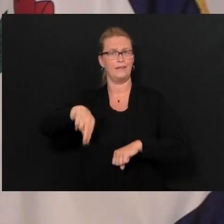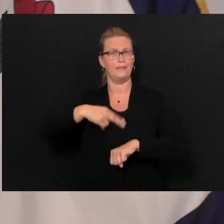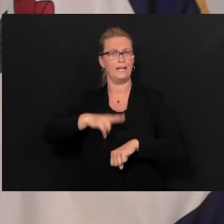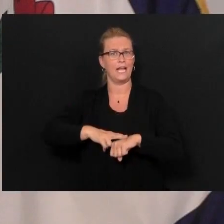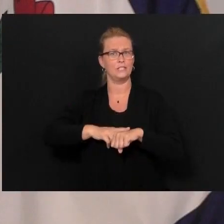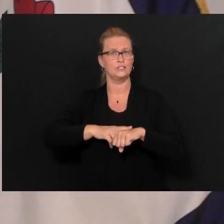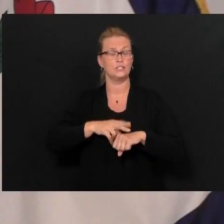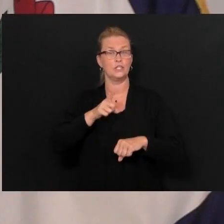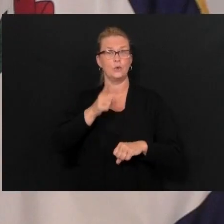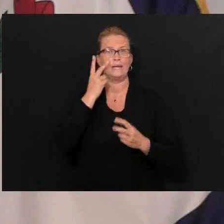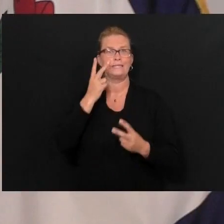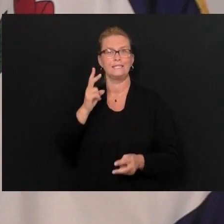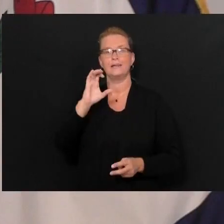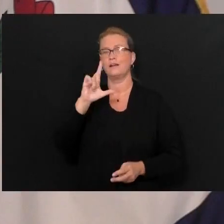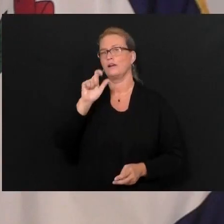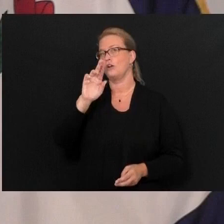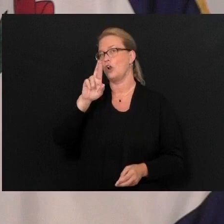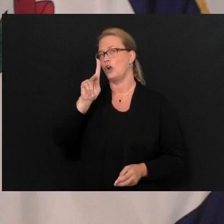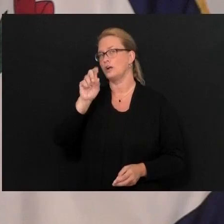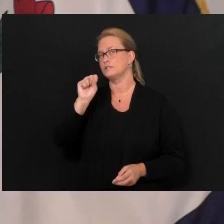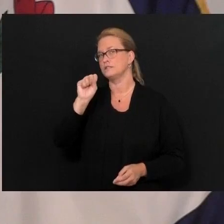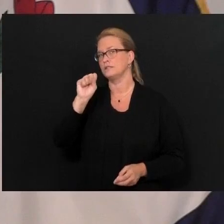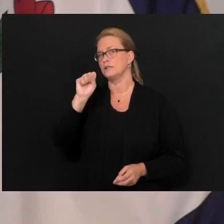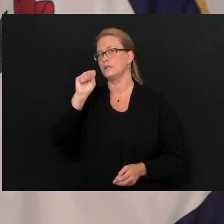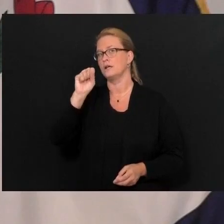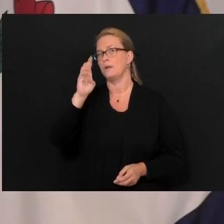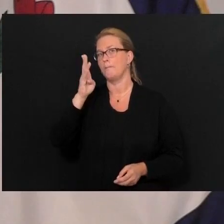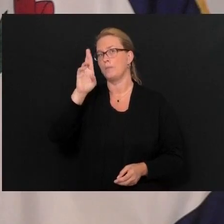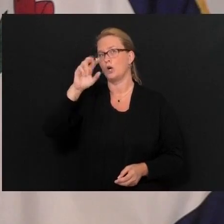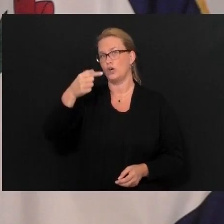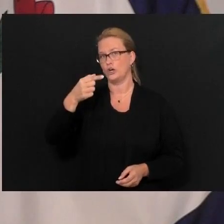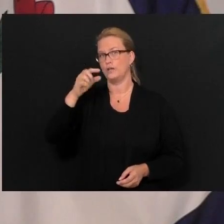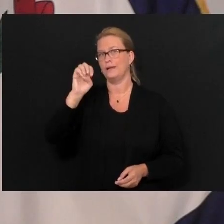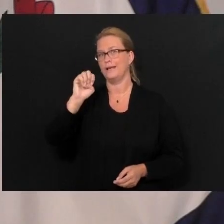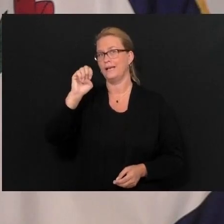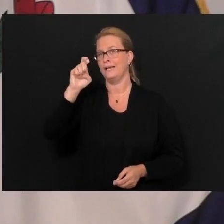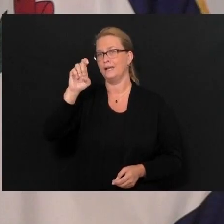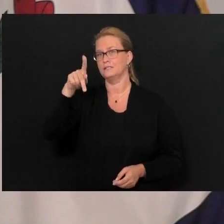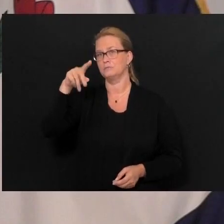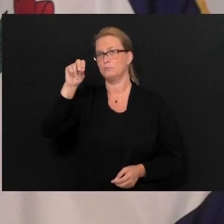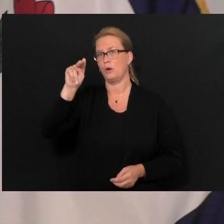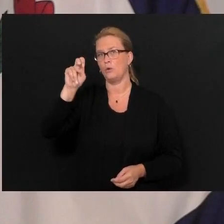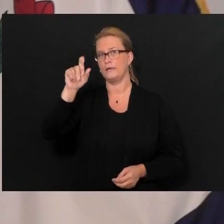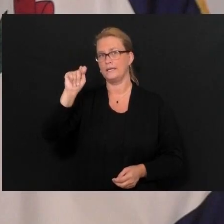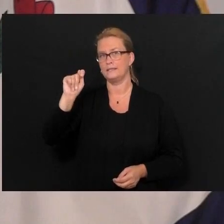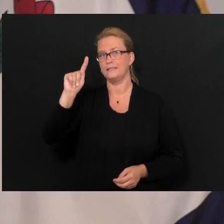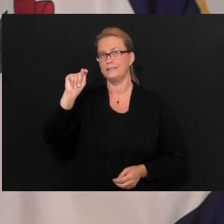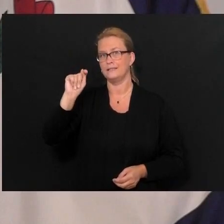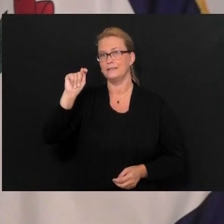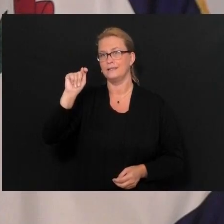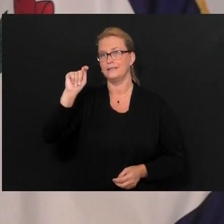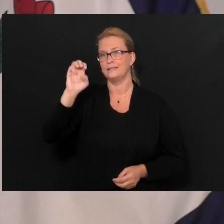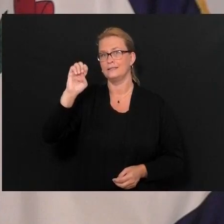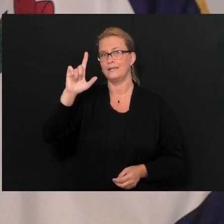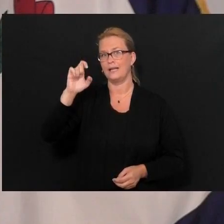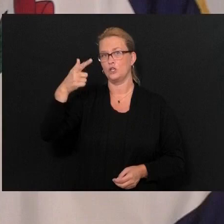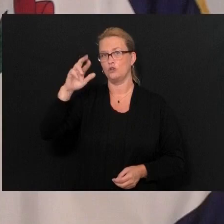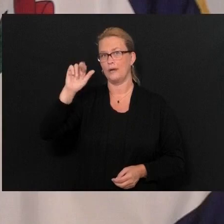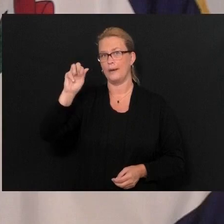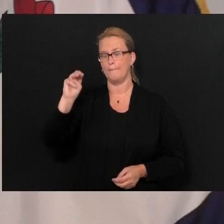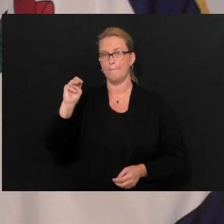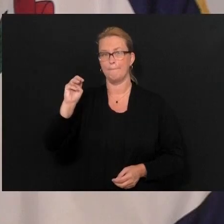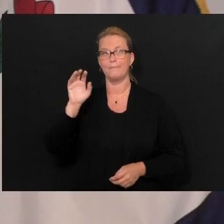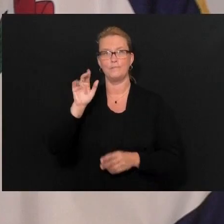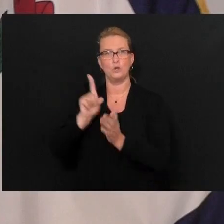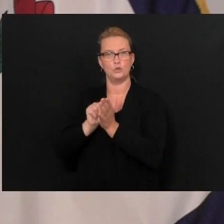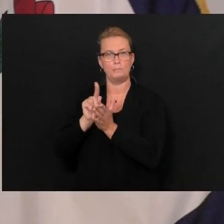that article, it's in the Clarksburg Exponent Telegram, and you can see that editorial in that paper. In addition